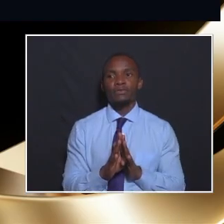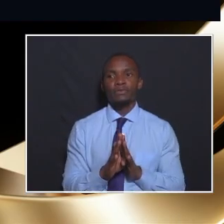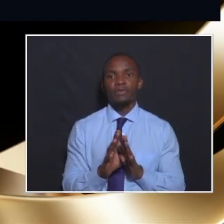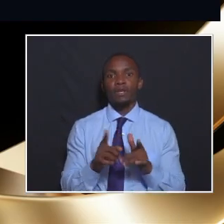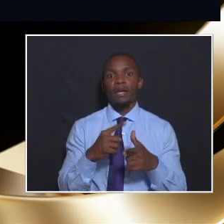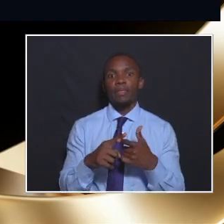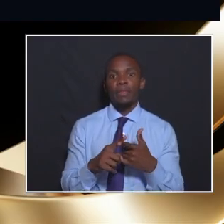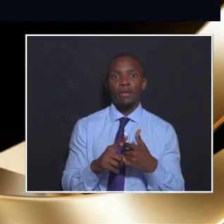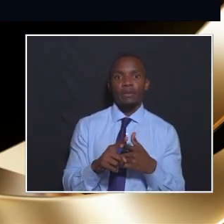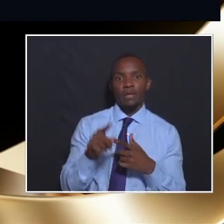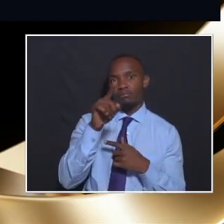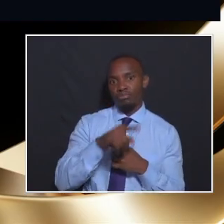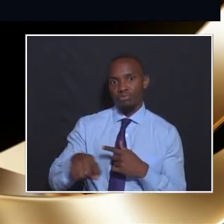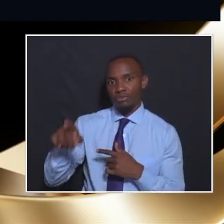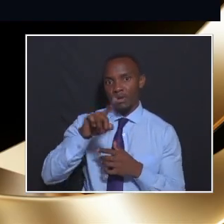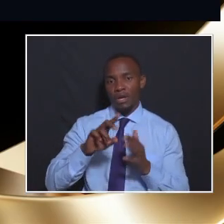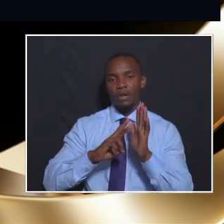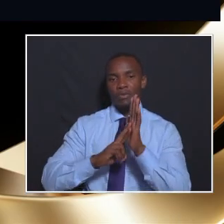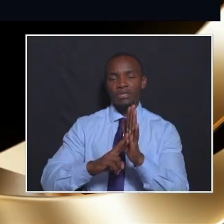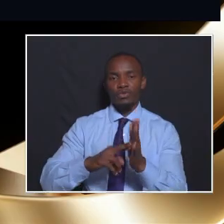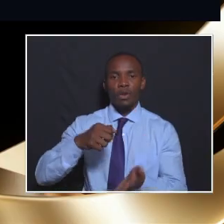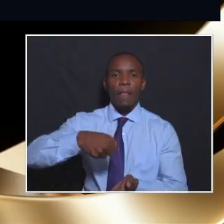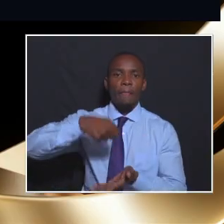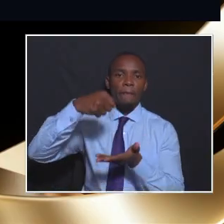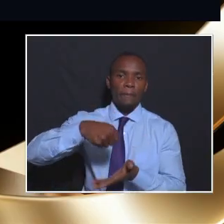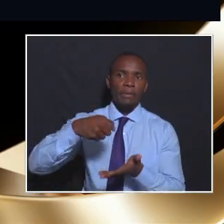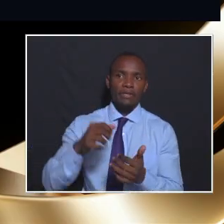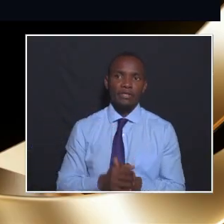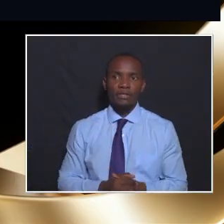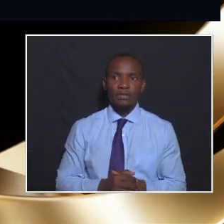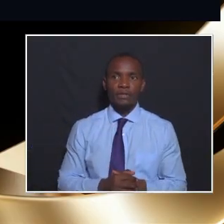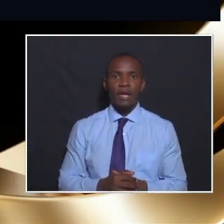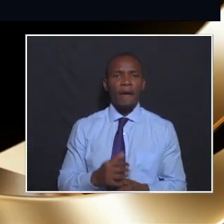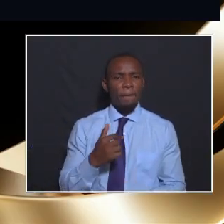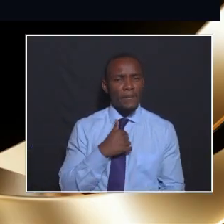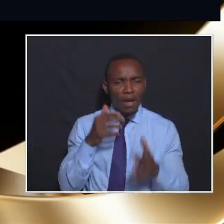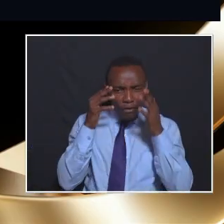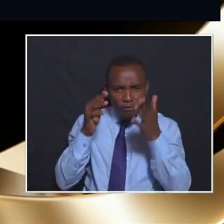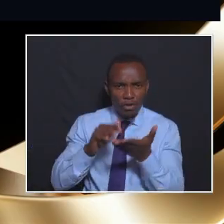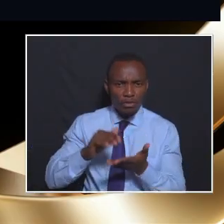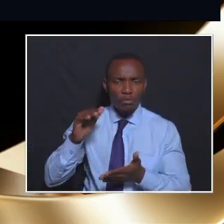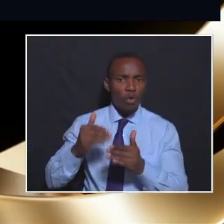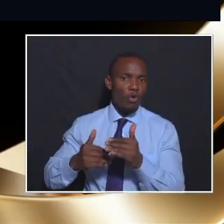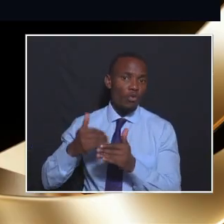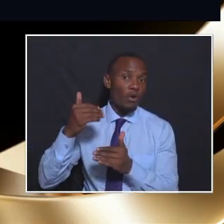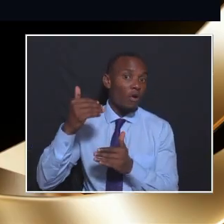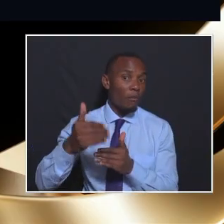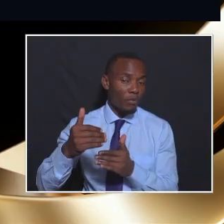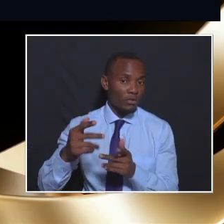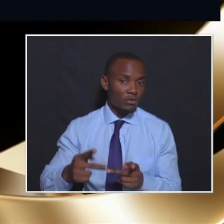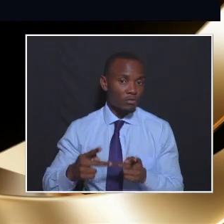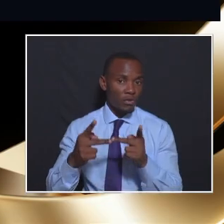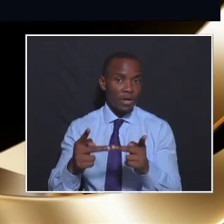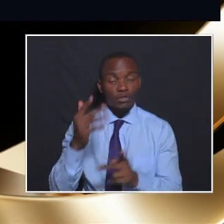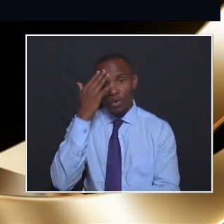this is how we break down the budget. I wanted to see, for those of you, I'm going to spend a lot of time on post, because a lot of production